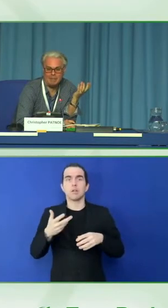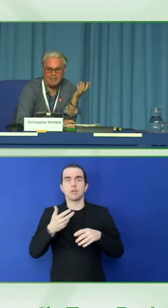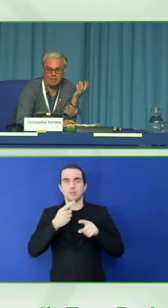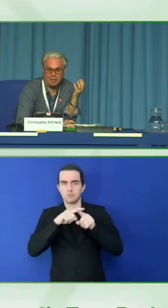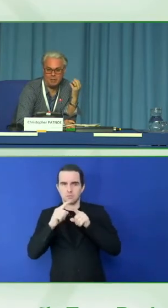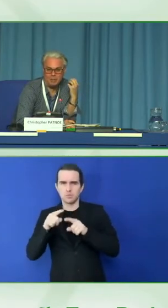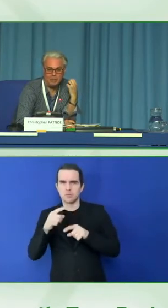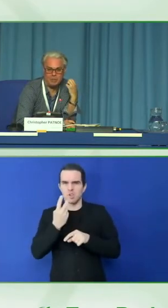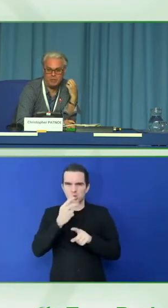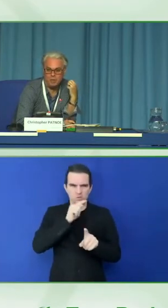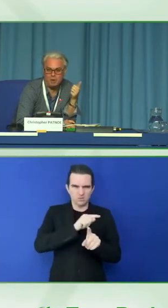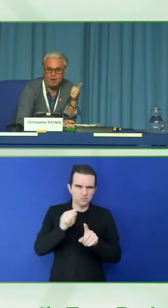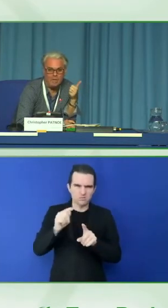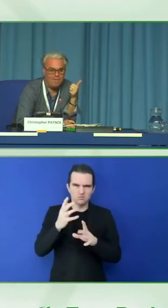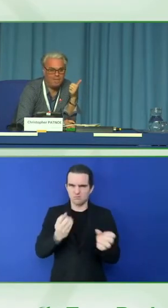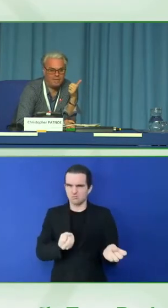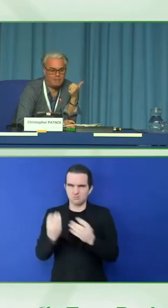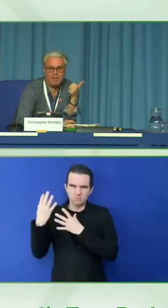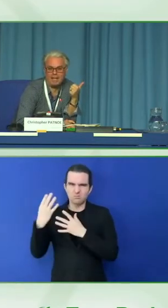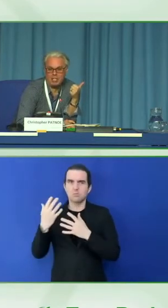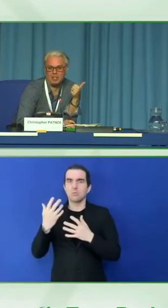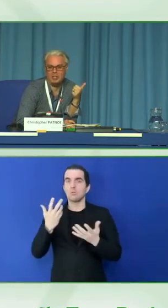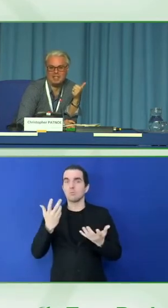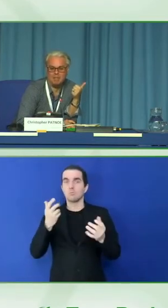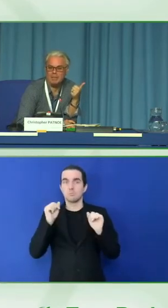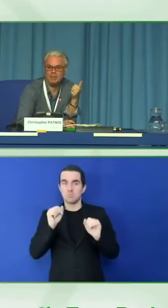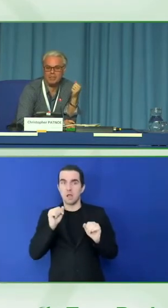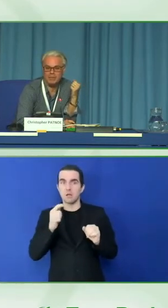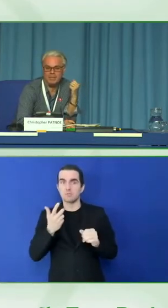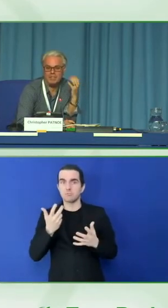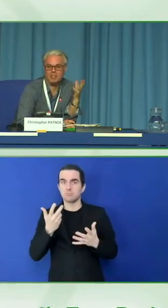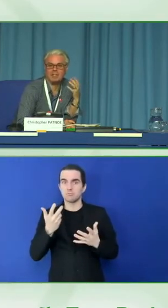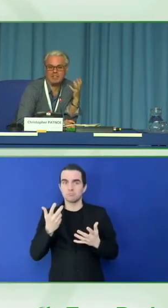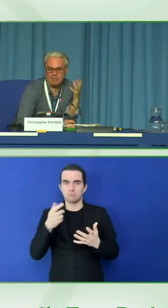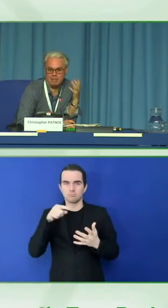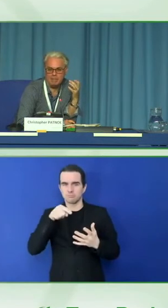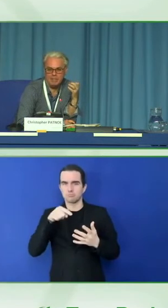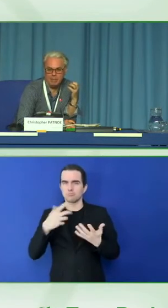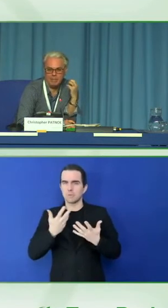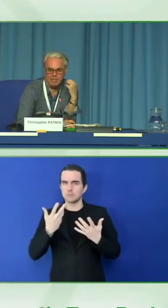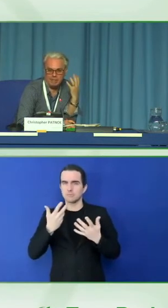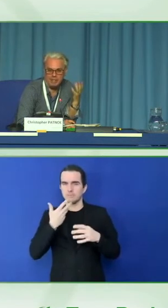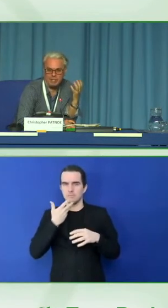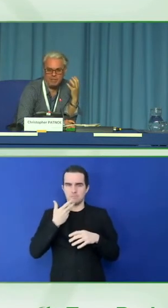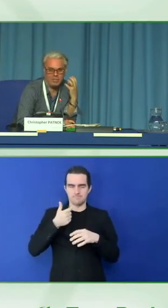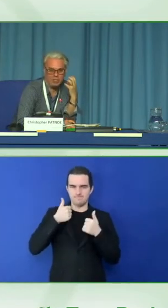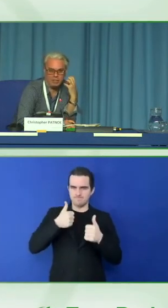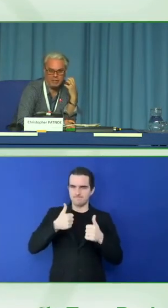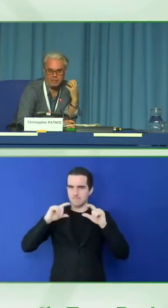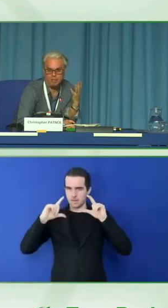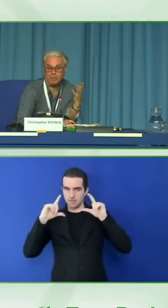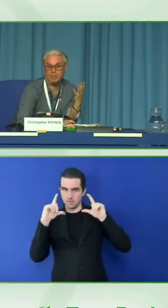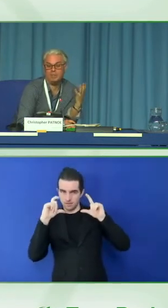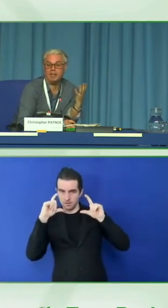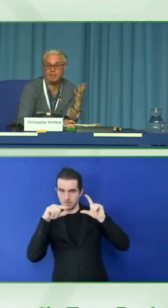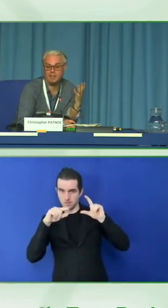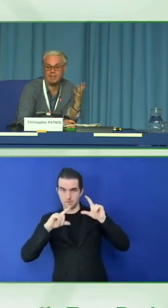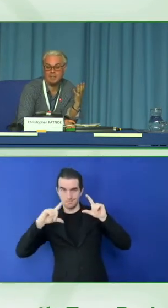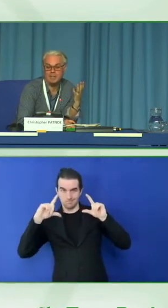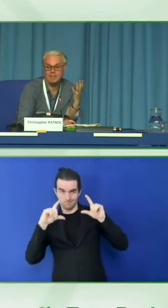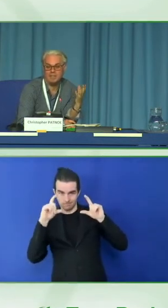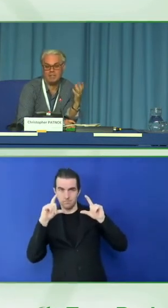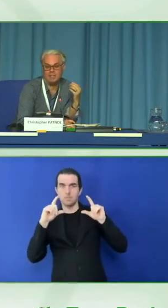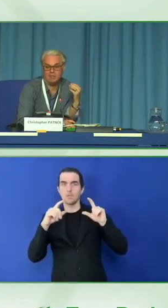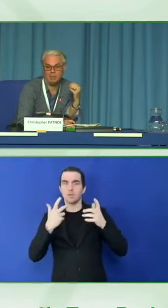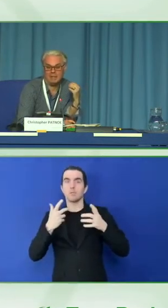really interesting space to go. So there's no supply chain you need to build. So digital accessibility or the integration of digital into built